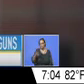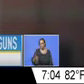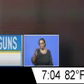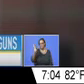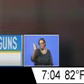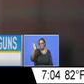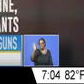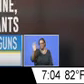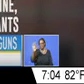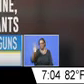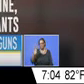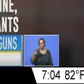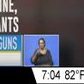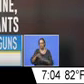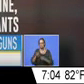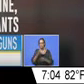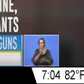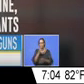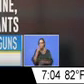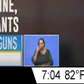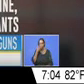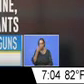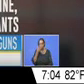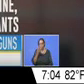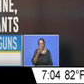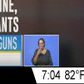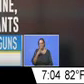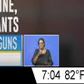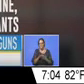6,856.4 pounds of marijuana. On average,